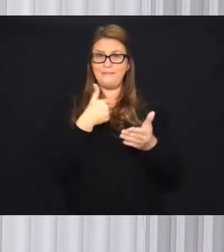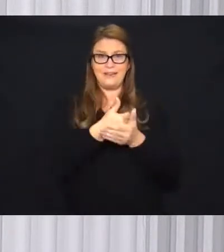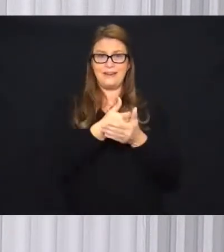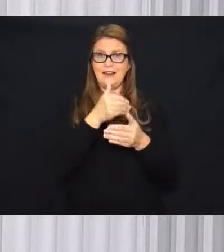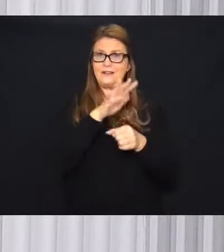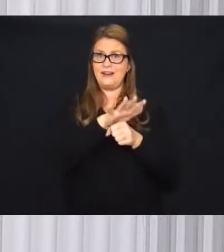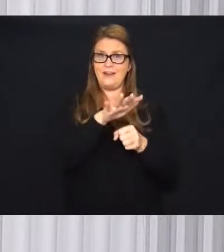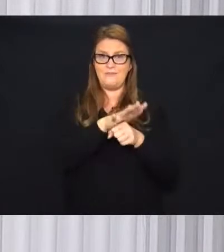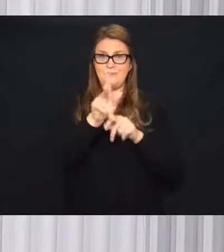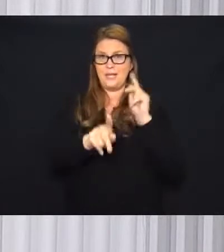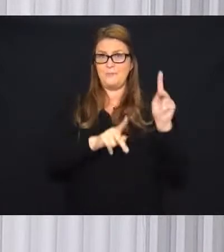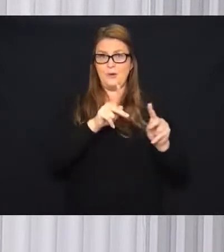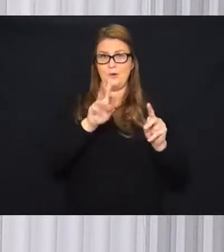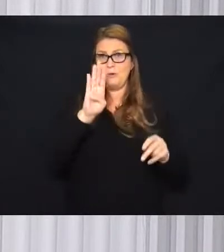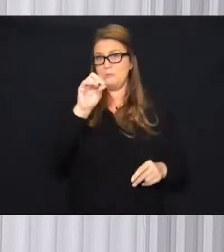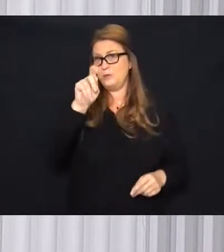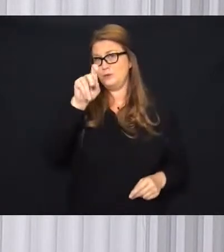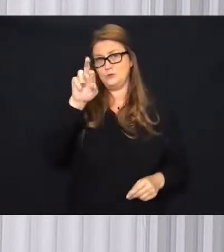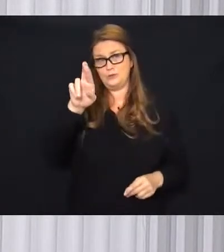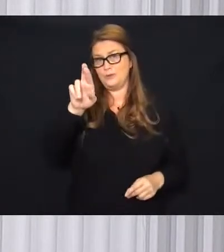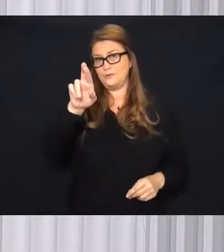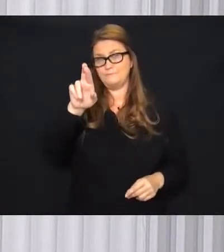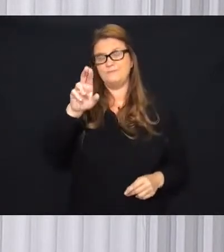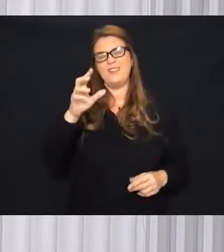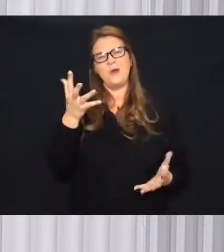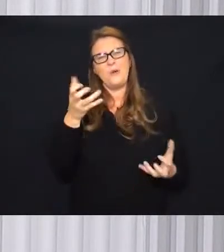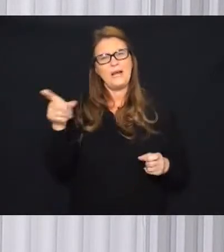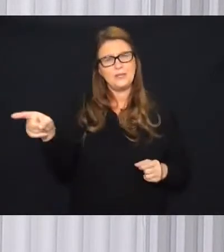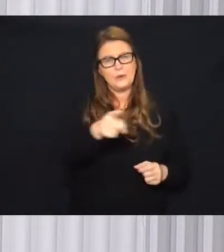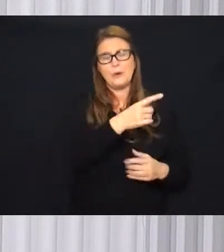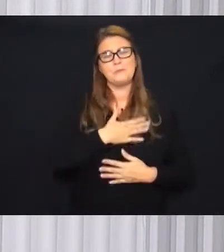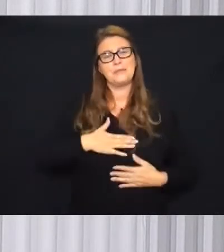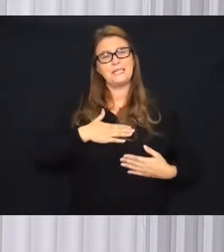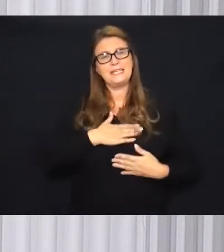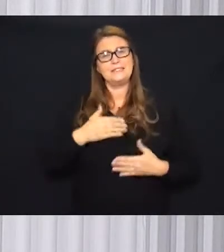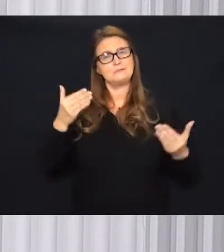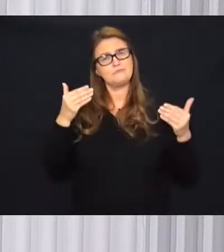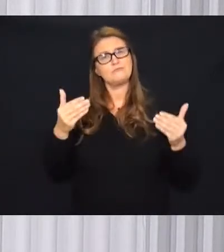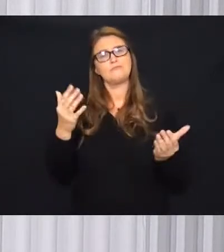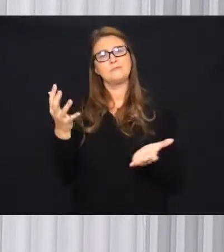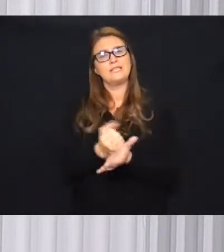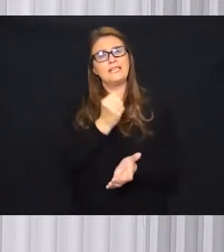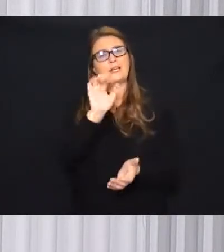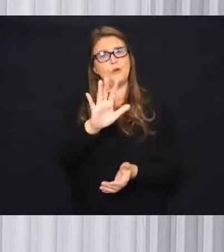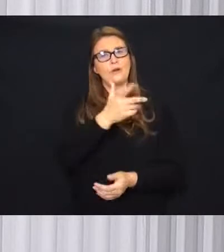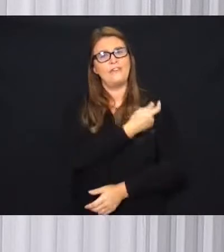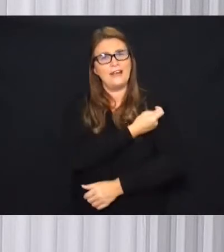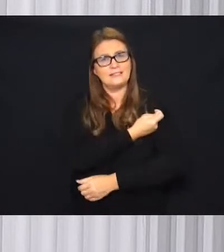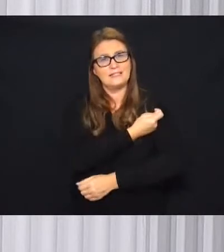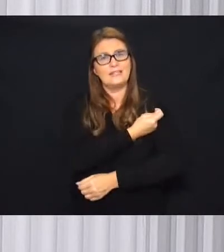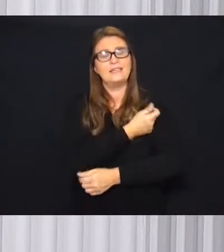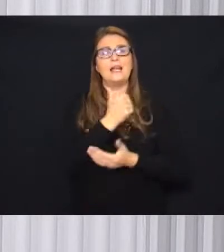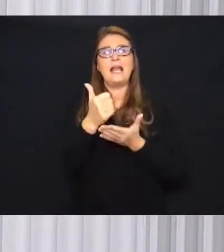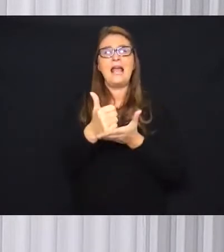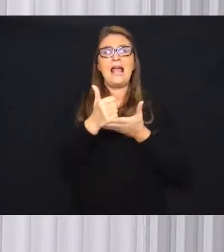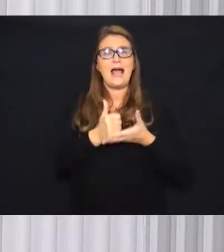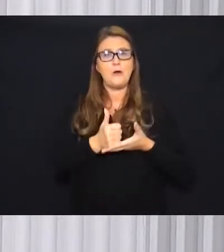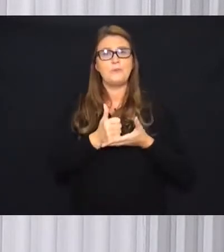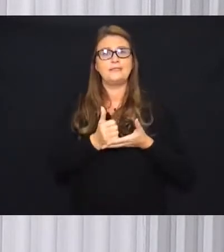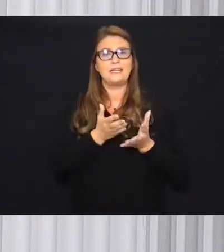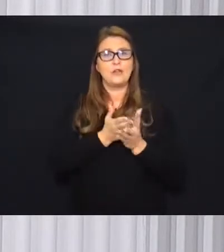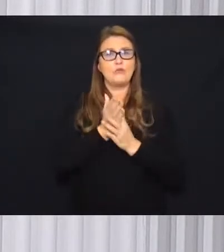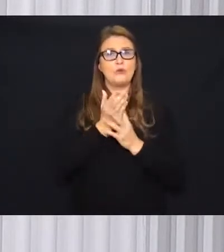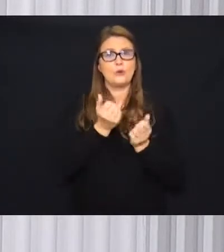number on the booster dose. So again, encourage everyone to move forward and get that done to help us get through this